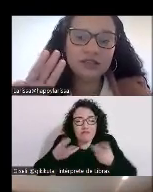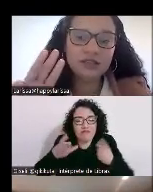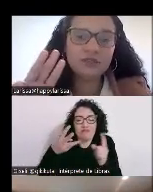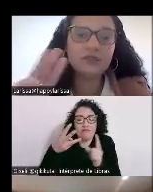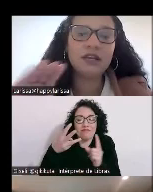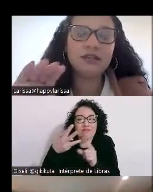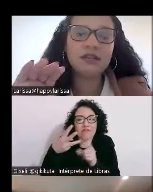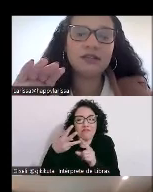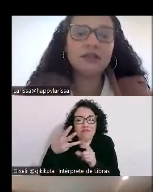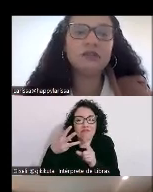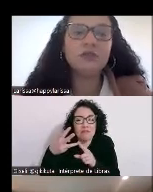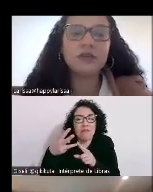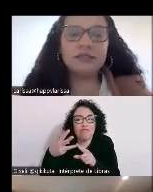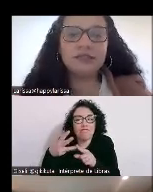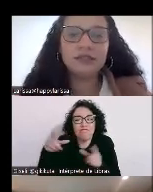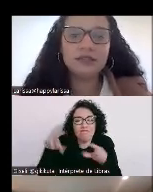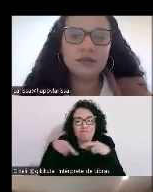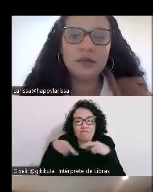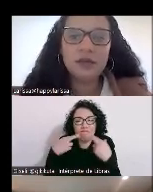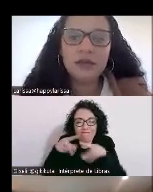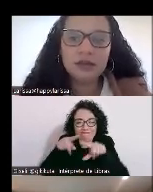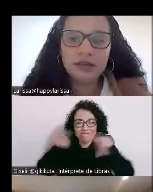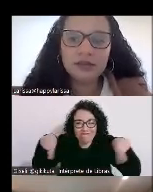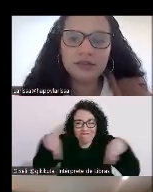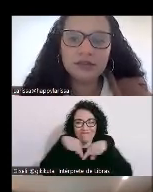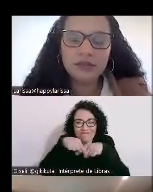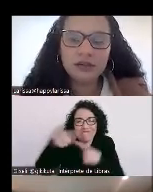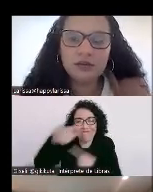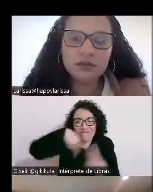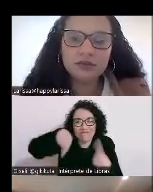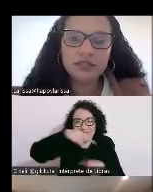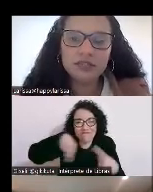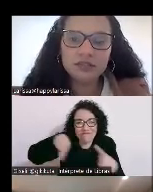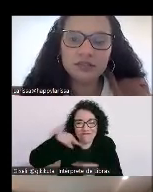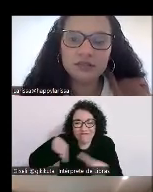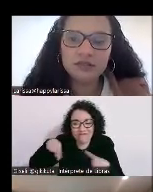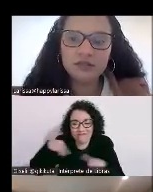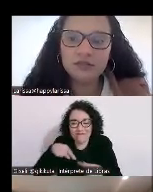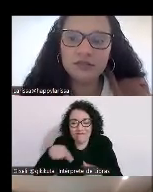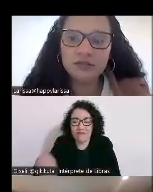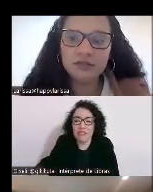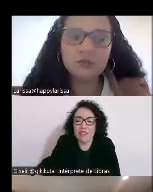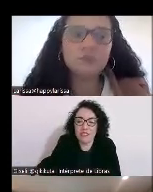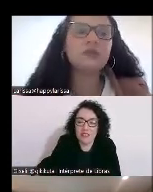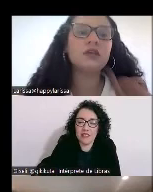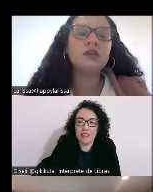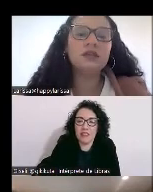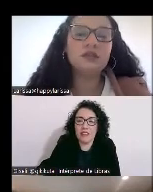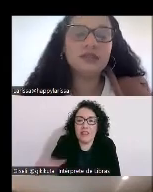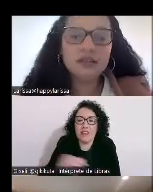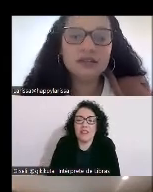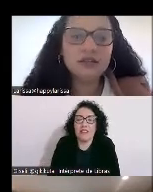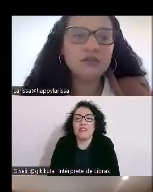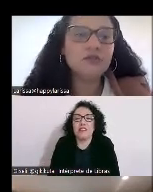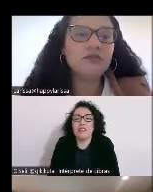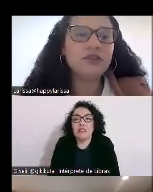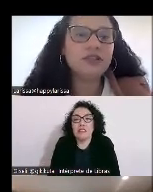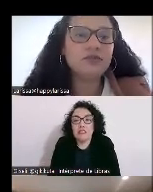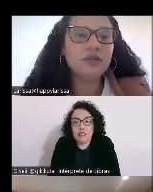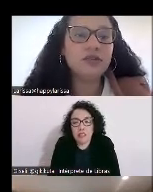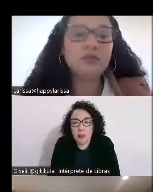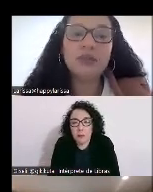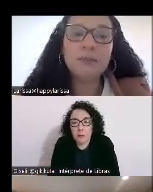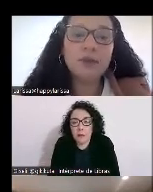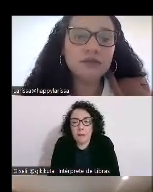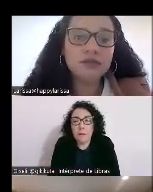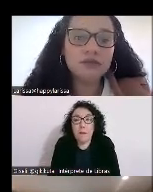3 E's, ele está encerrando com essa citação. Can I read the quotation? Yes, please. Então, a citação fala sobre